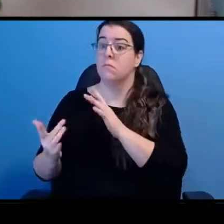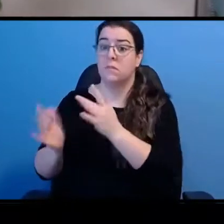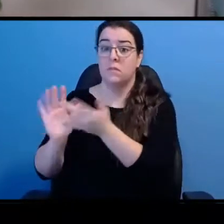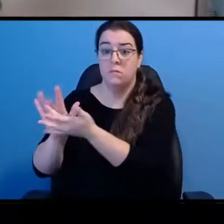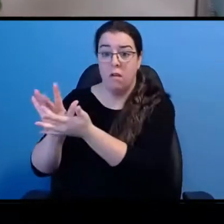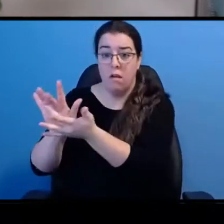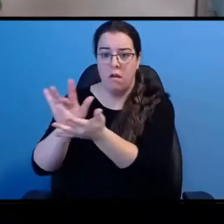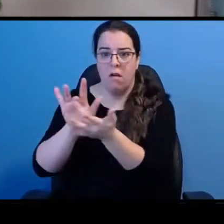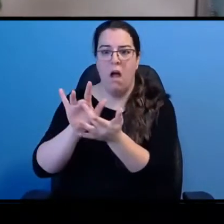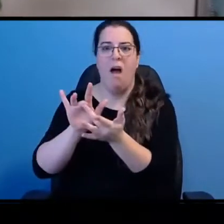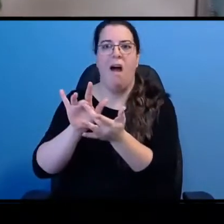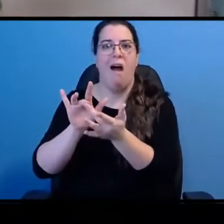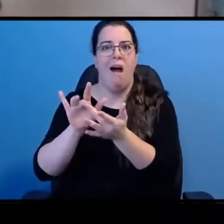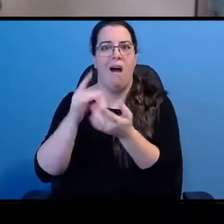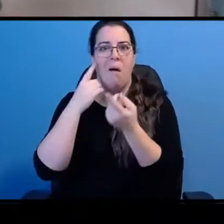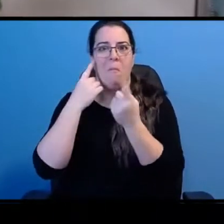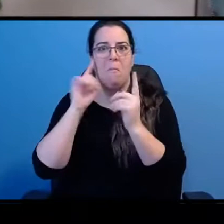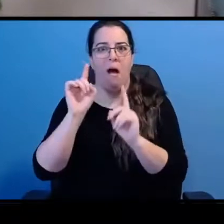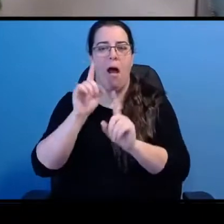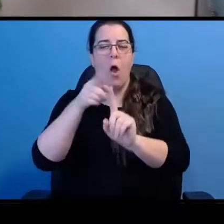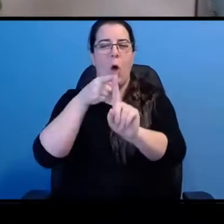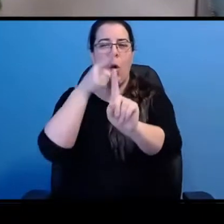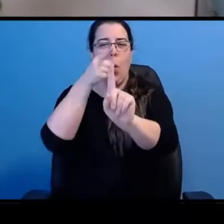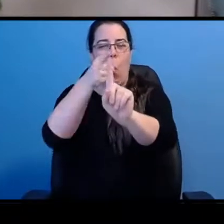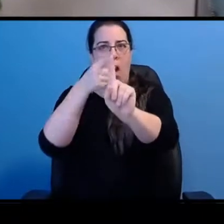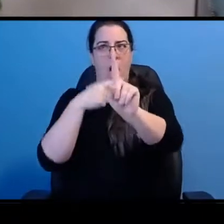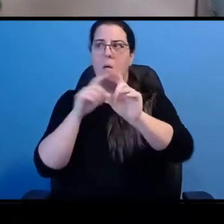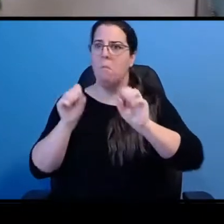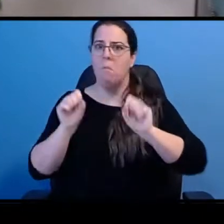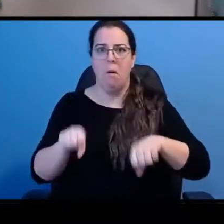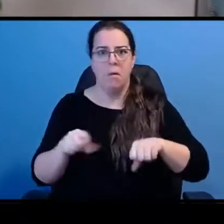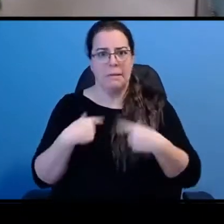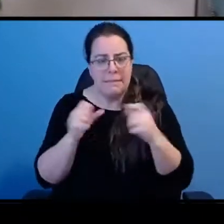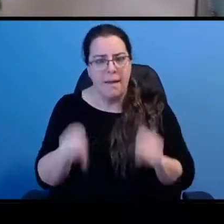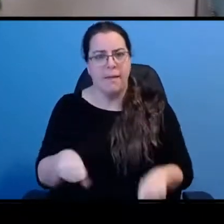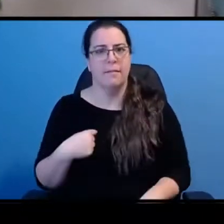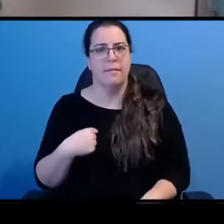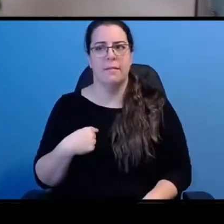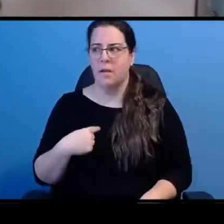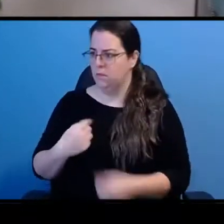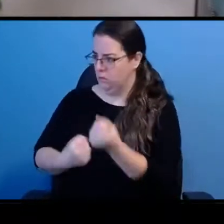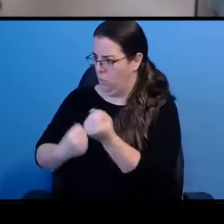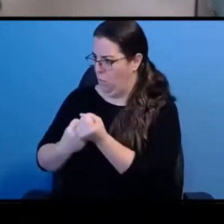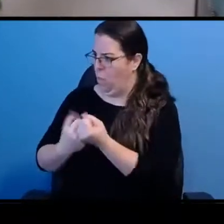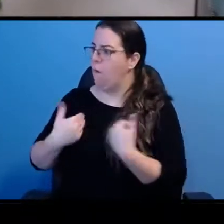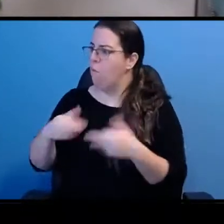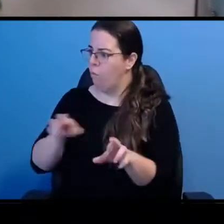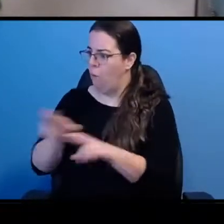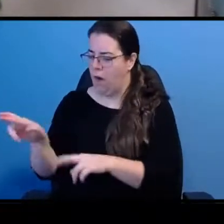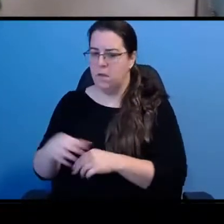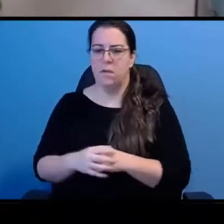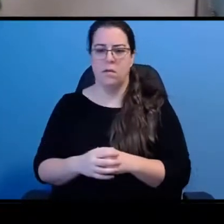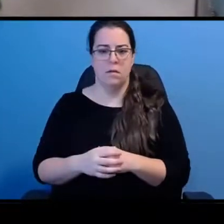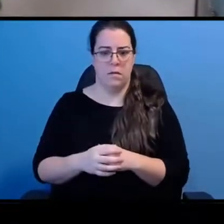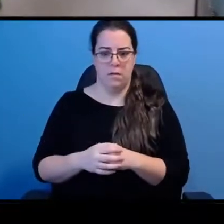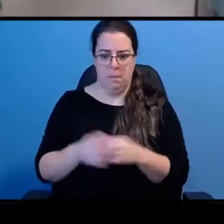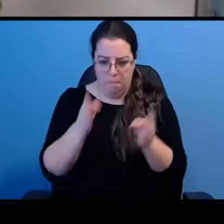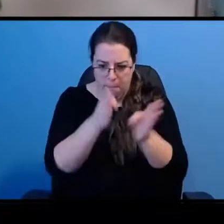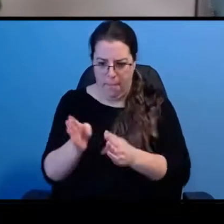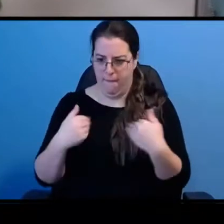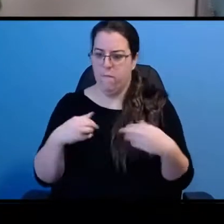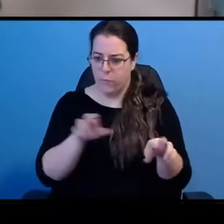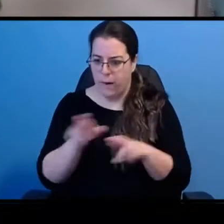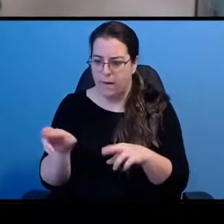see the light at the end of the tunnel. I can actually do this. I have the support. I have all these things. So even if you don't get the funding, even if you're not successful in your